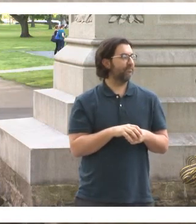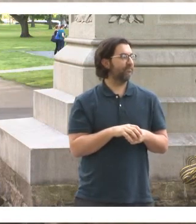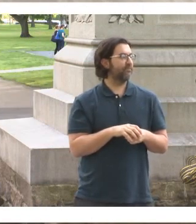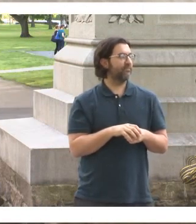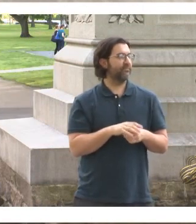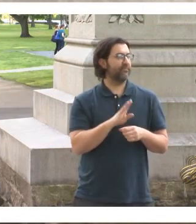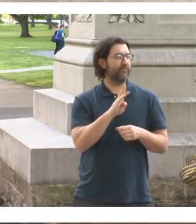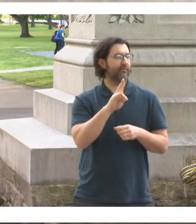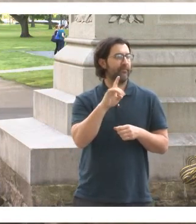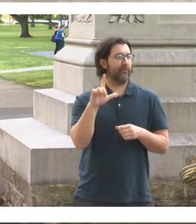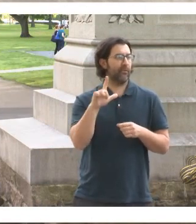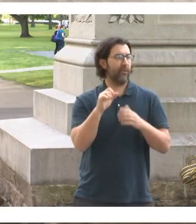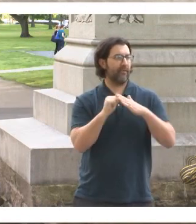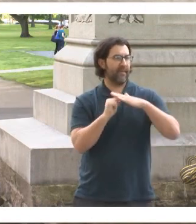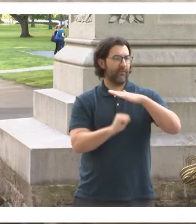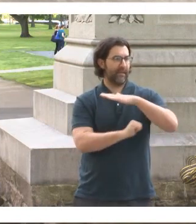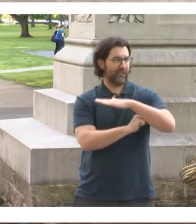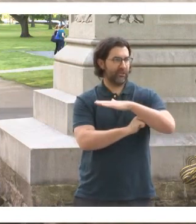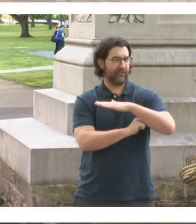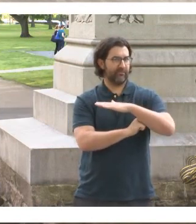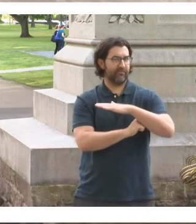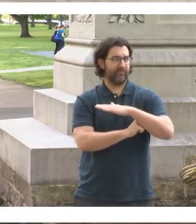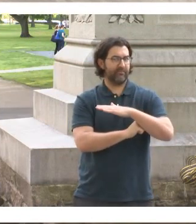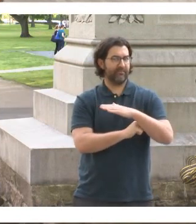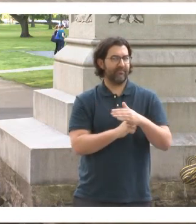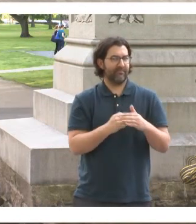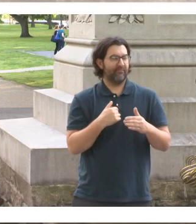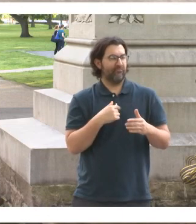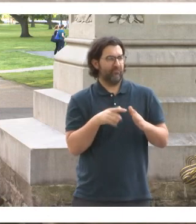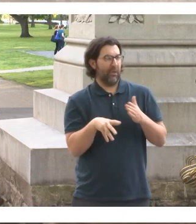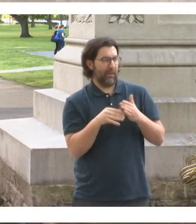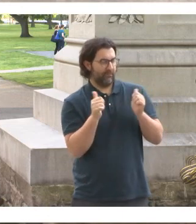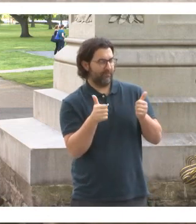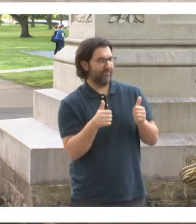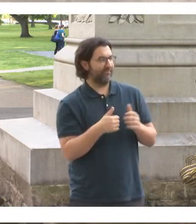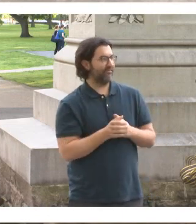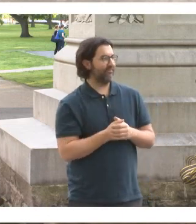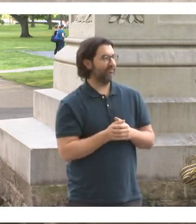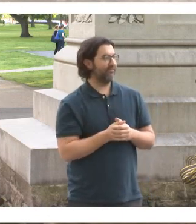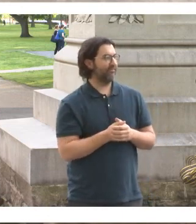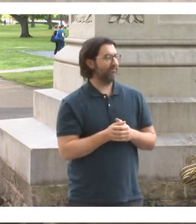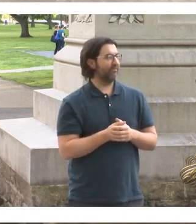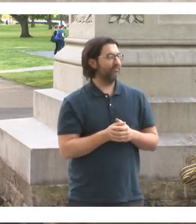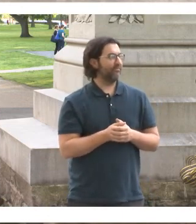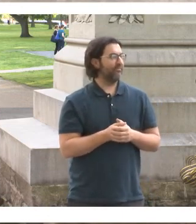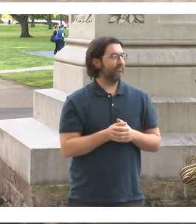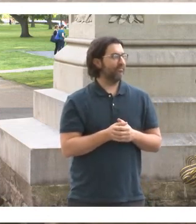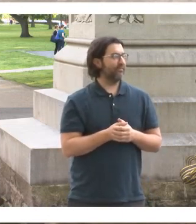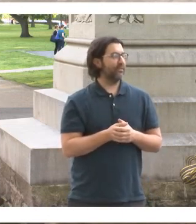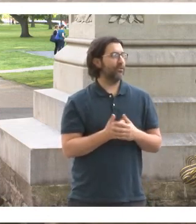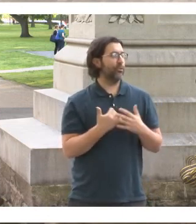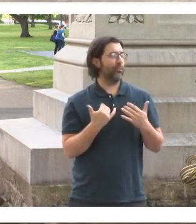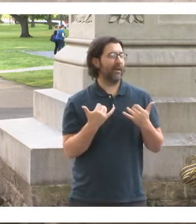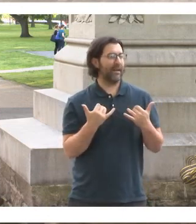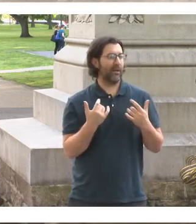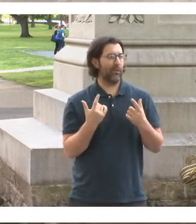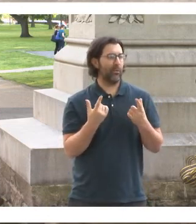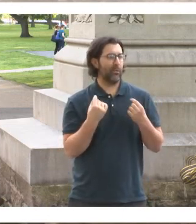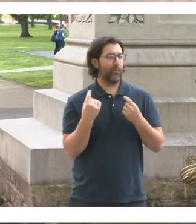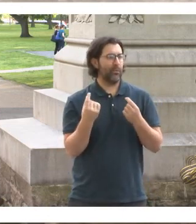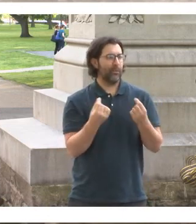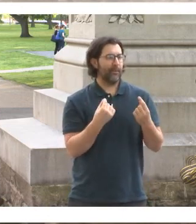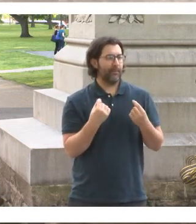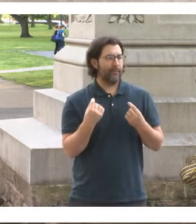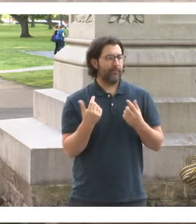the Buell Foundation. I got it, okay. So at this time, what we're going to